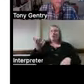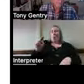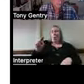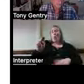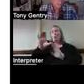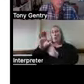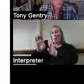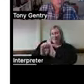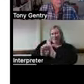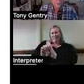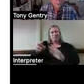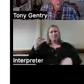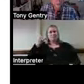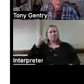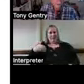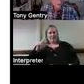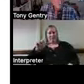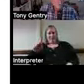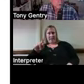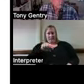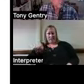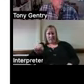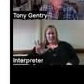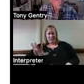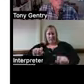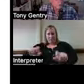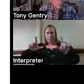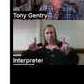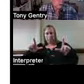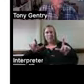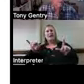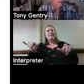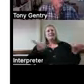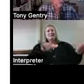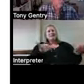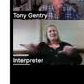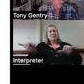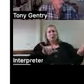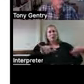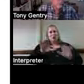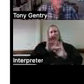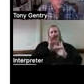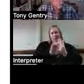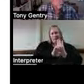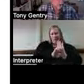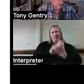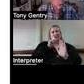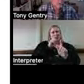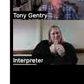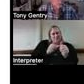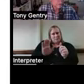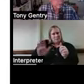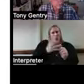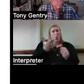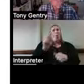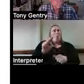Again, I put a link there to their code of ethics, which will look very similar to the code of ethics that each of you is following in